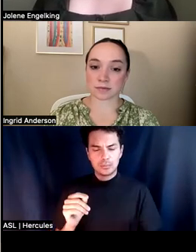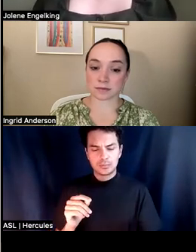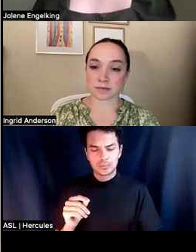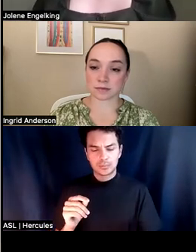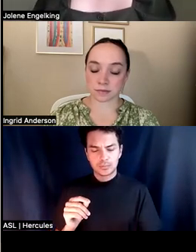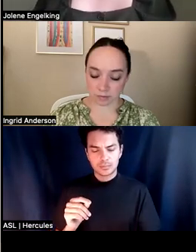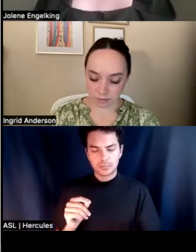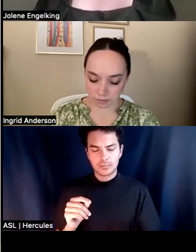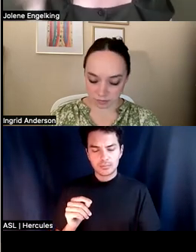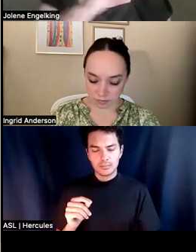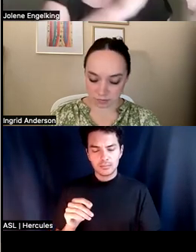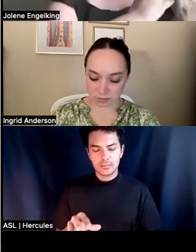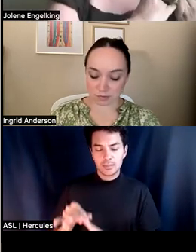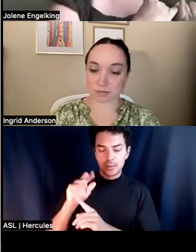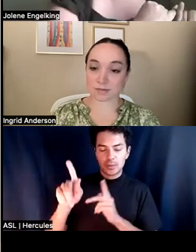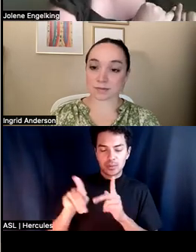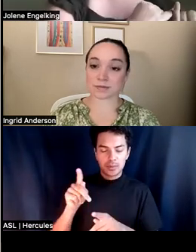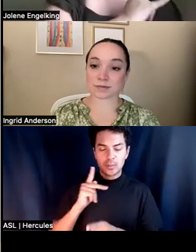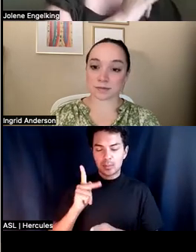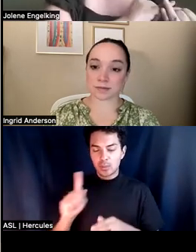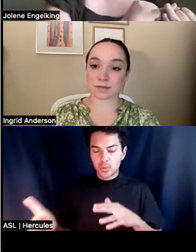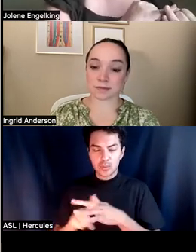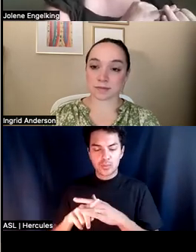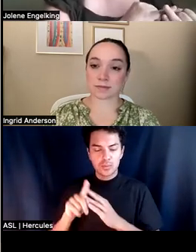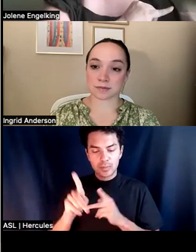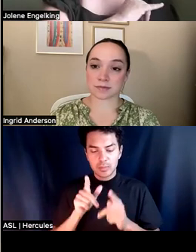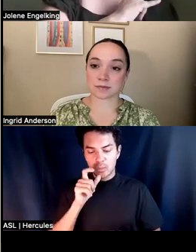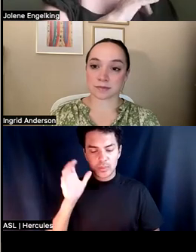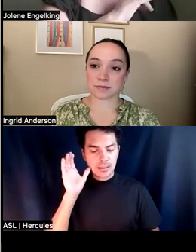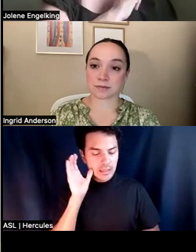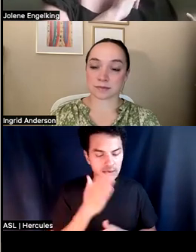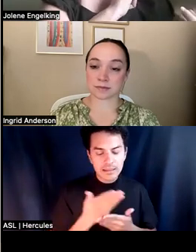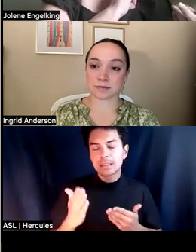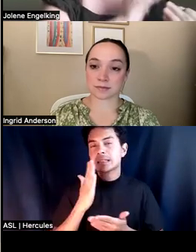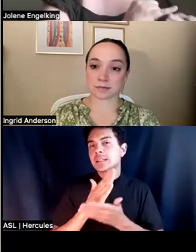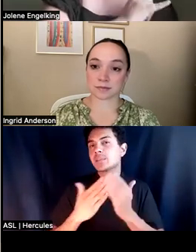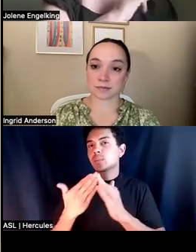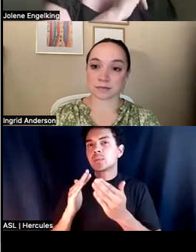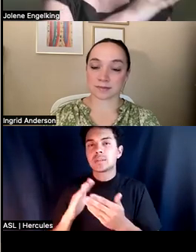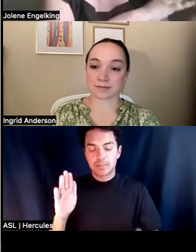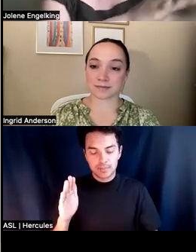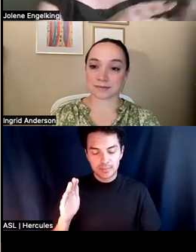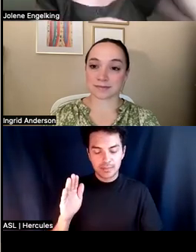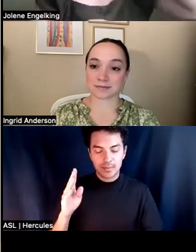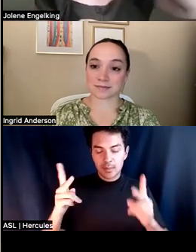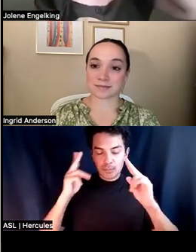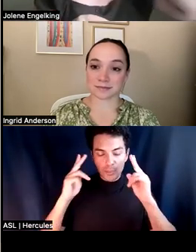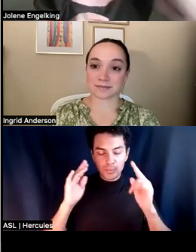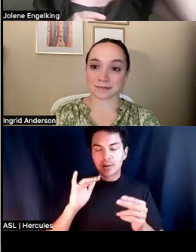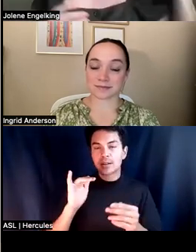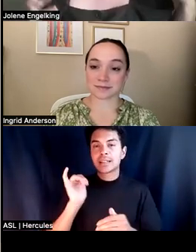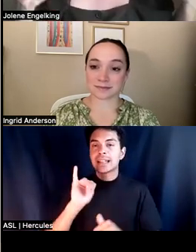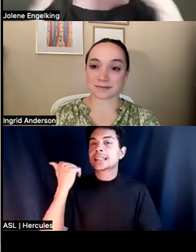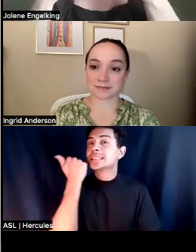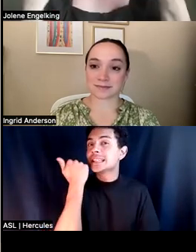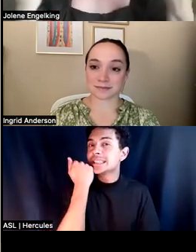your communities. There's people who people go to, or there's people who hear things. Some communities, it's the barber. Some people, it's like the dentist, where people always go